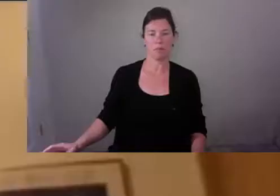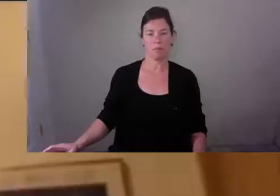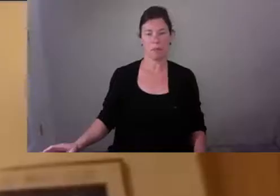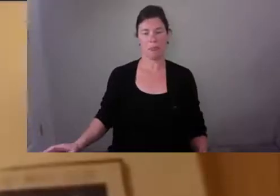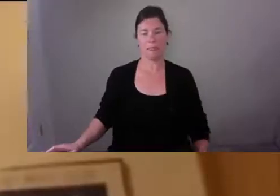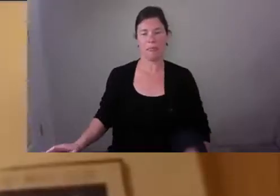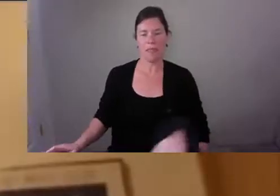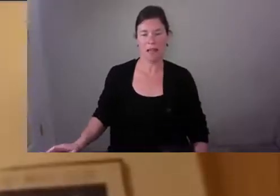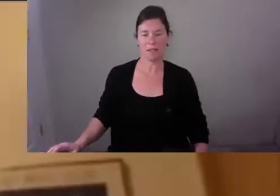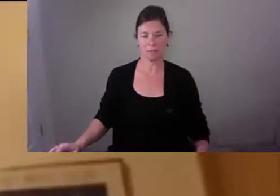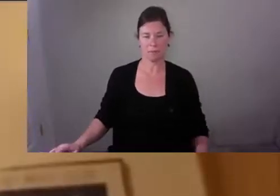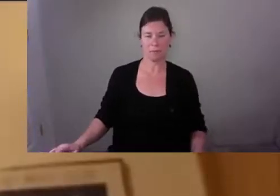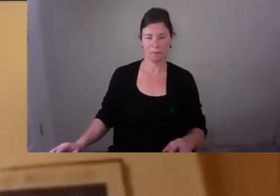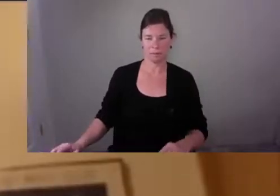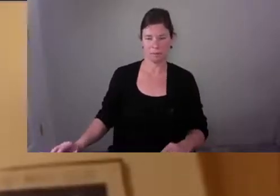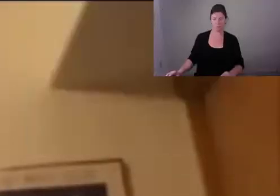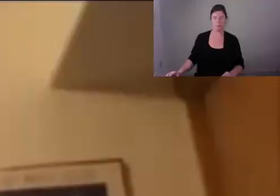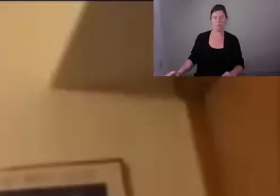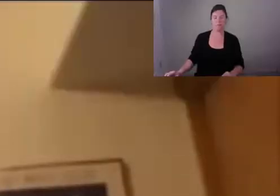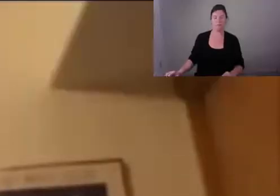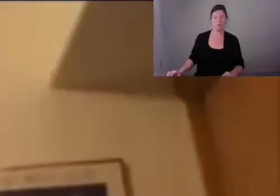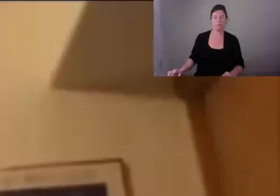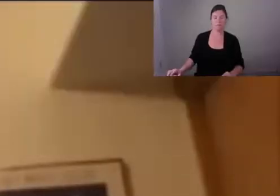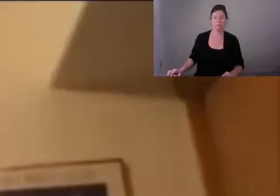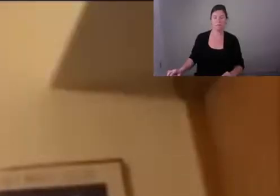The thing about math,